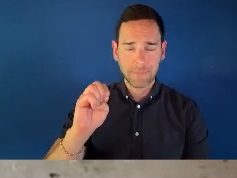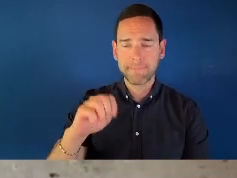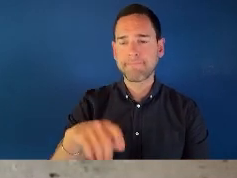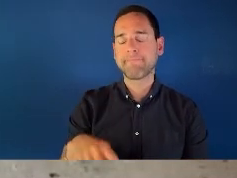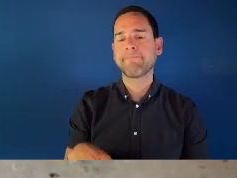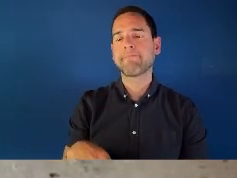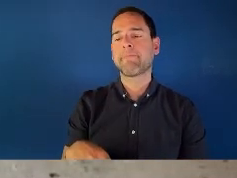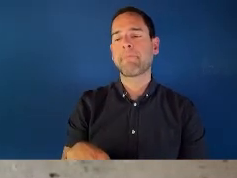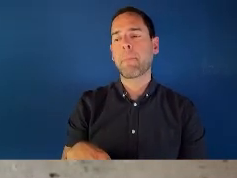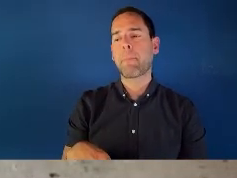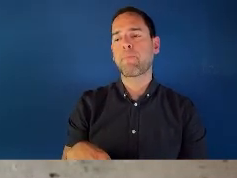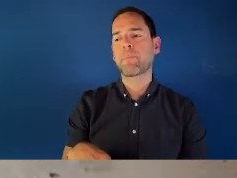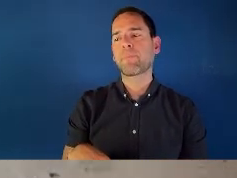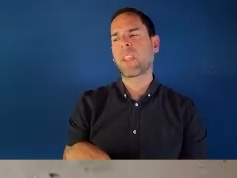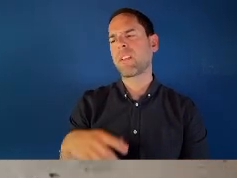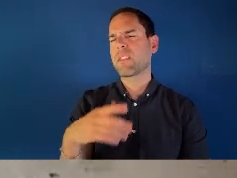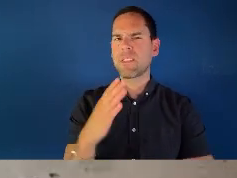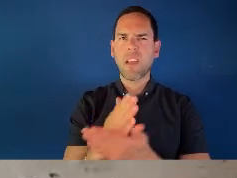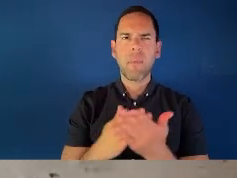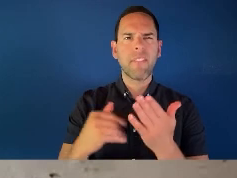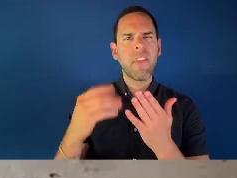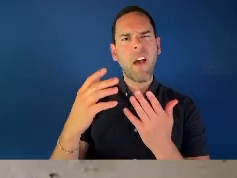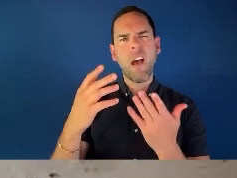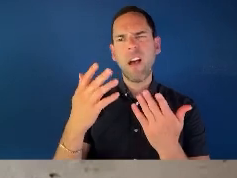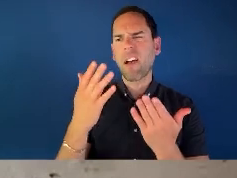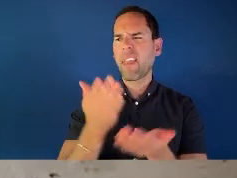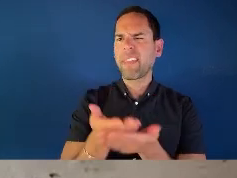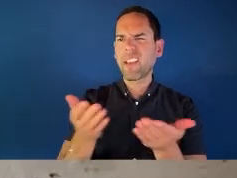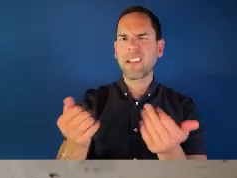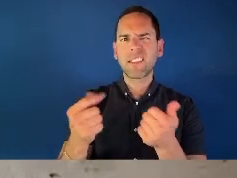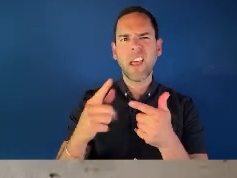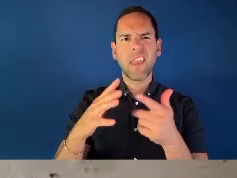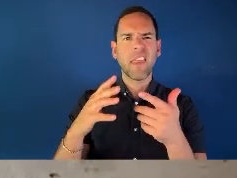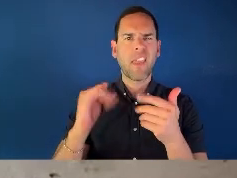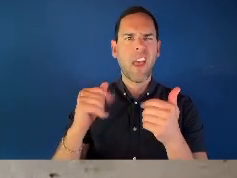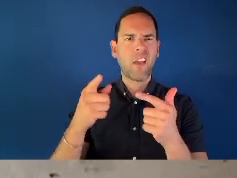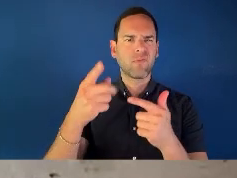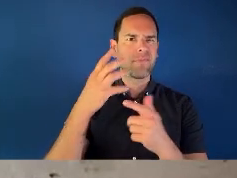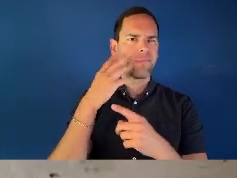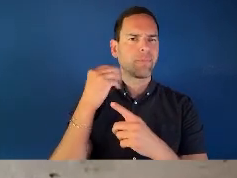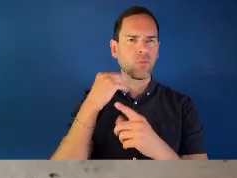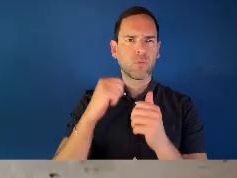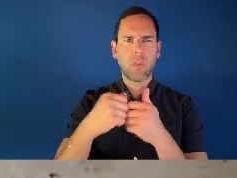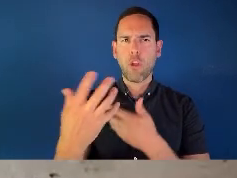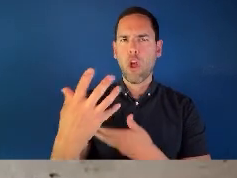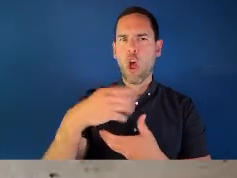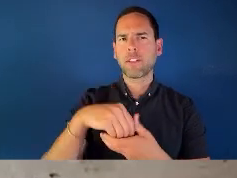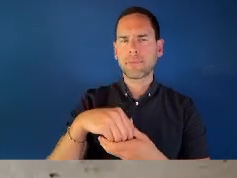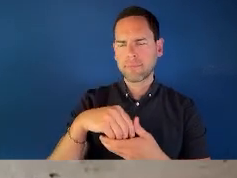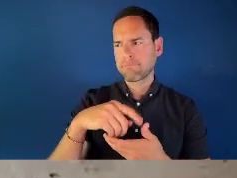communication differences. Many autistic people also have really focused,